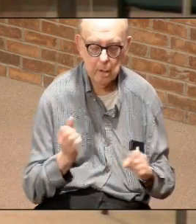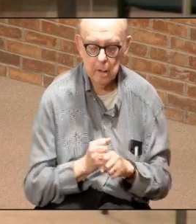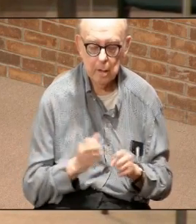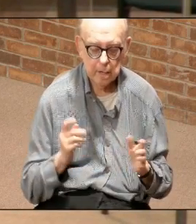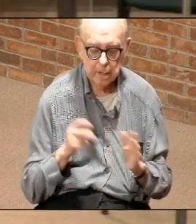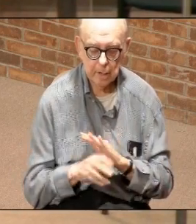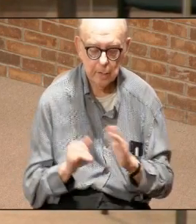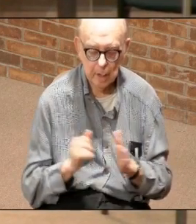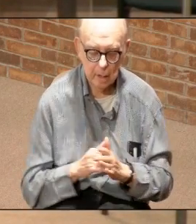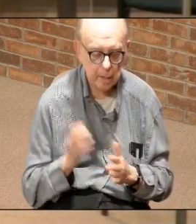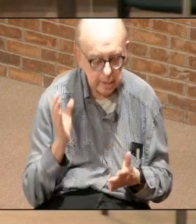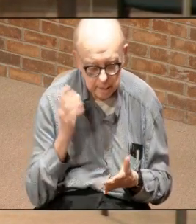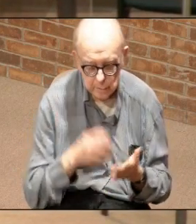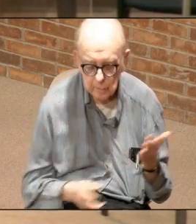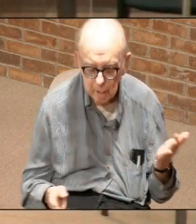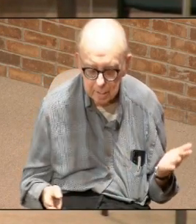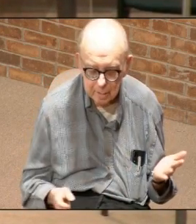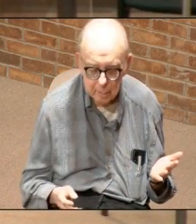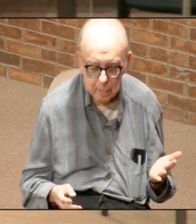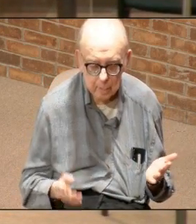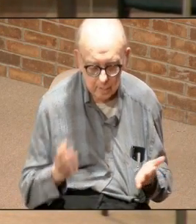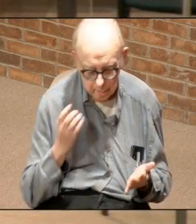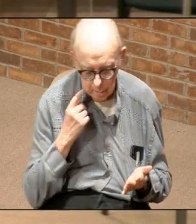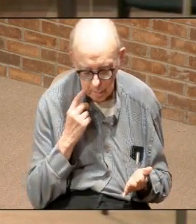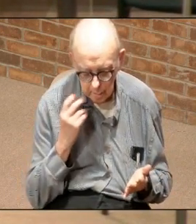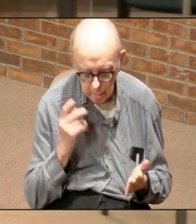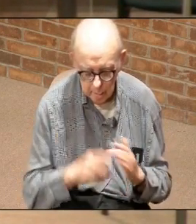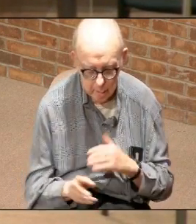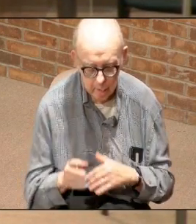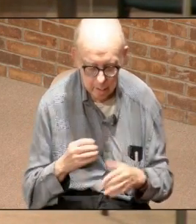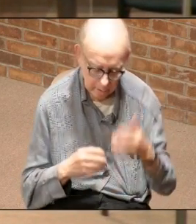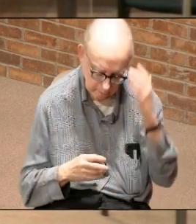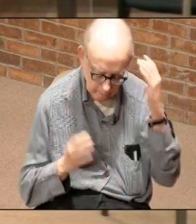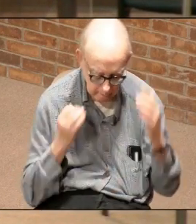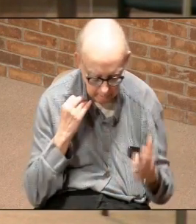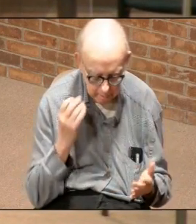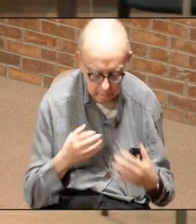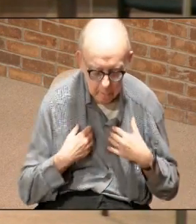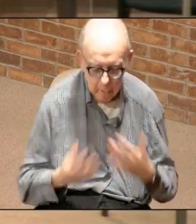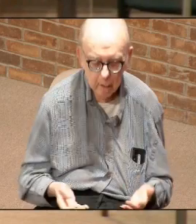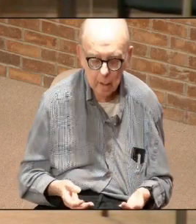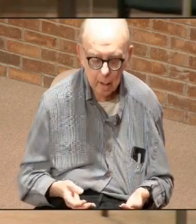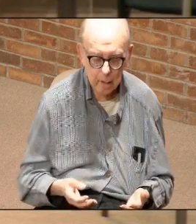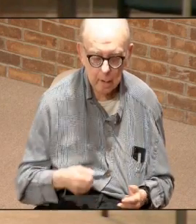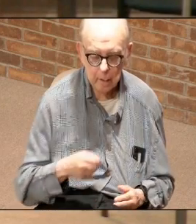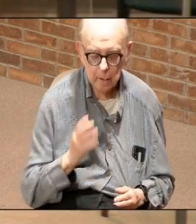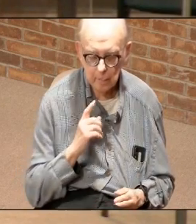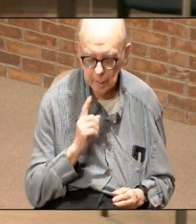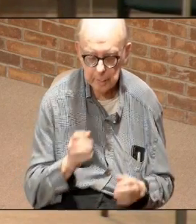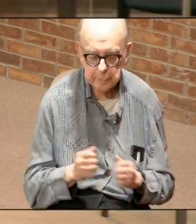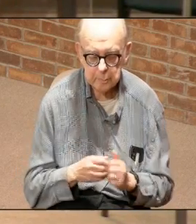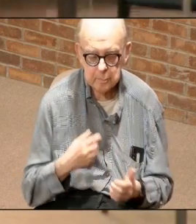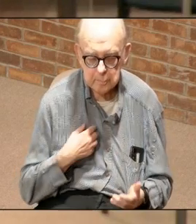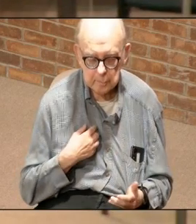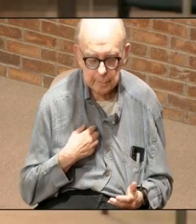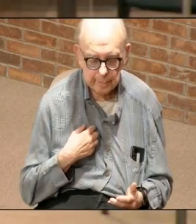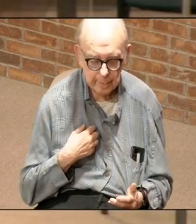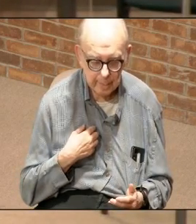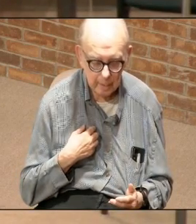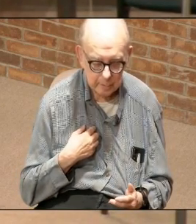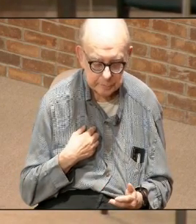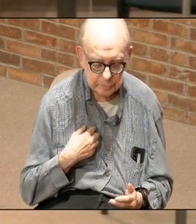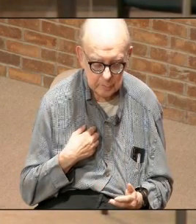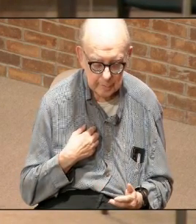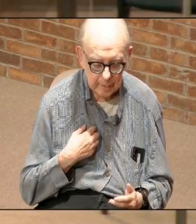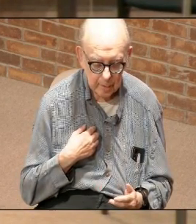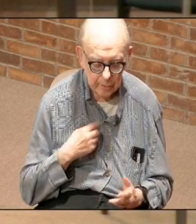it and killed it. So guess what? If I can kill a lion and I can kill a bear and God was with me, then this